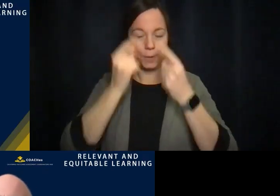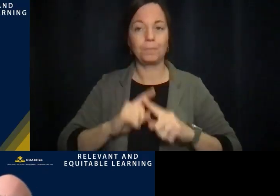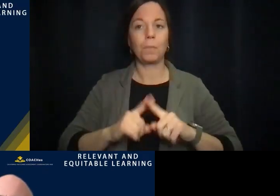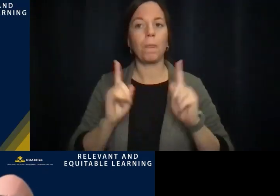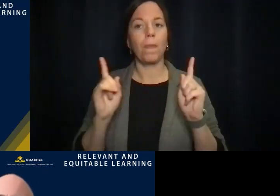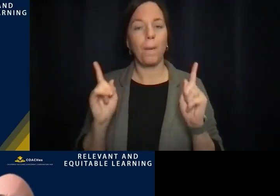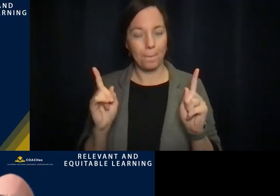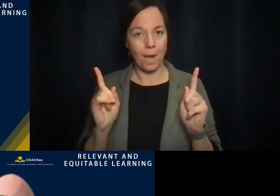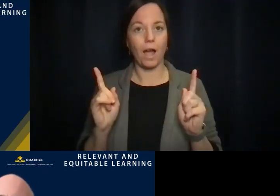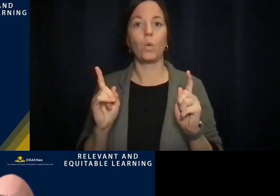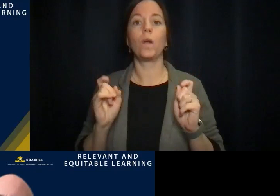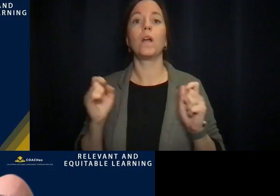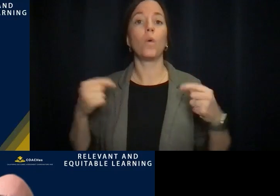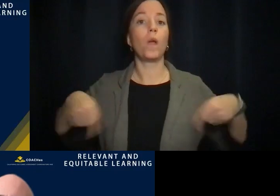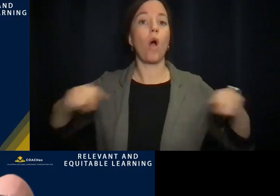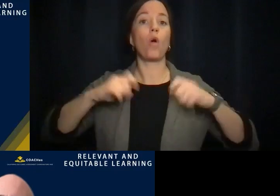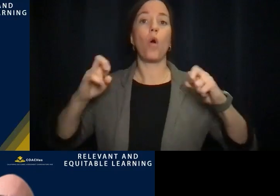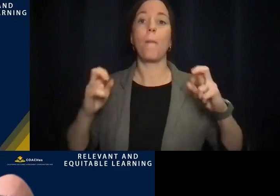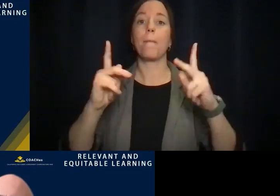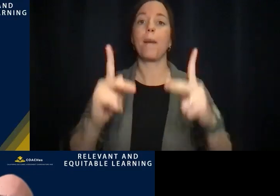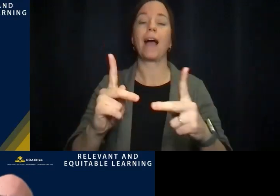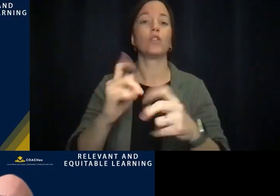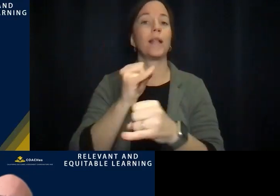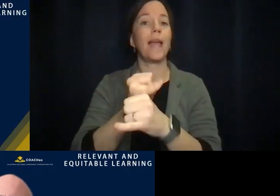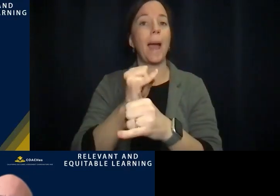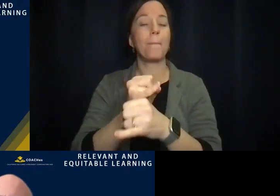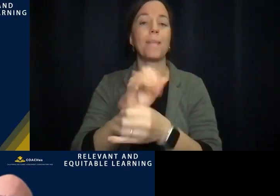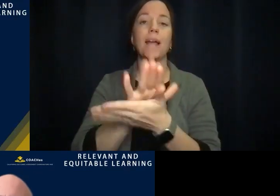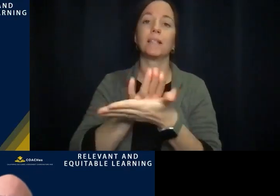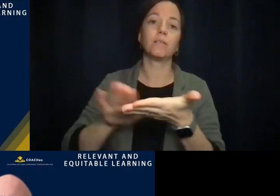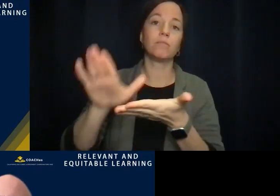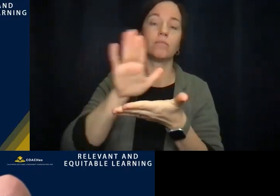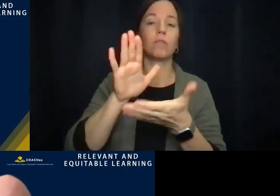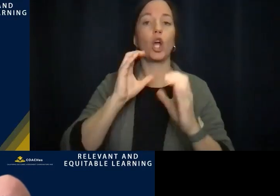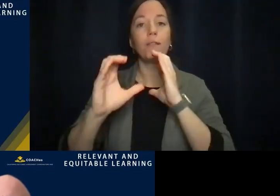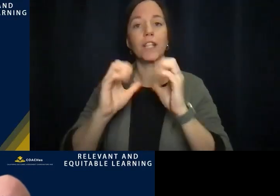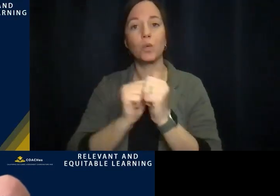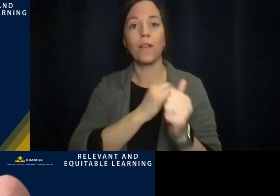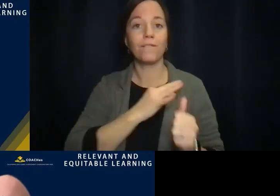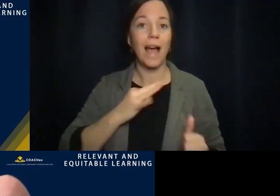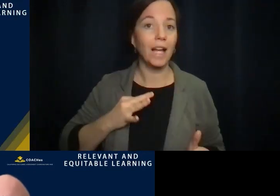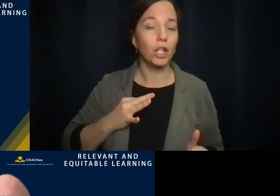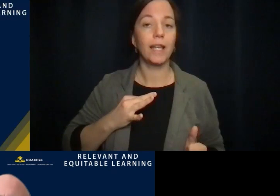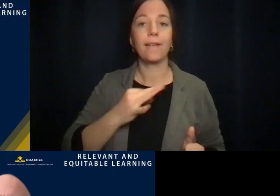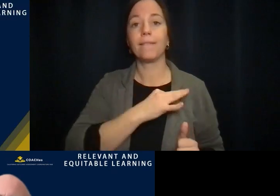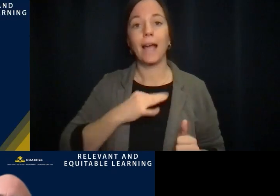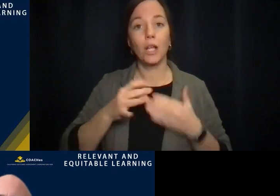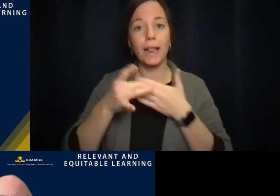our campuses and conversations with faculty and faculty leaders,